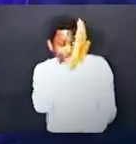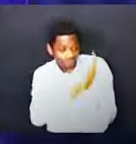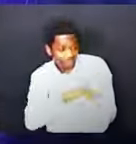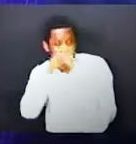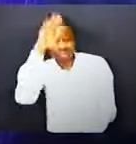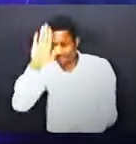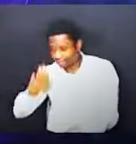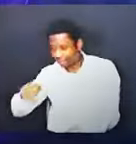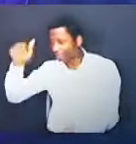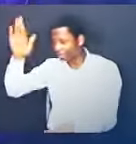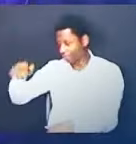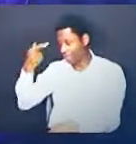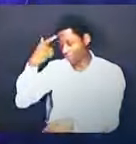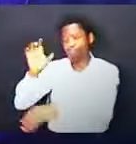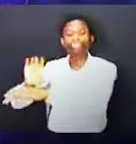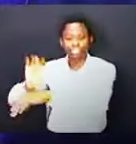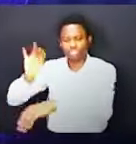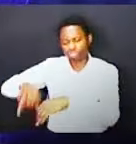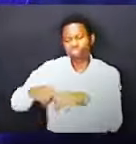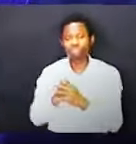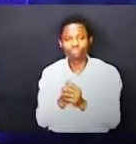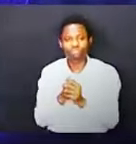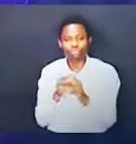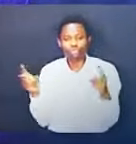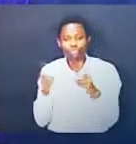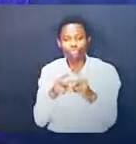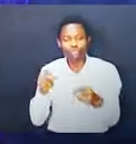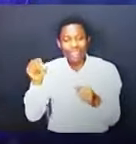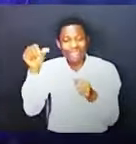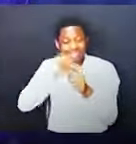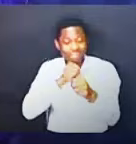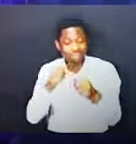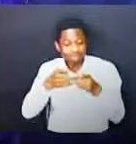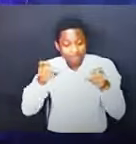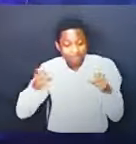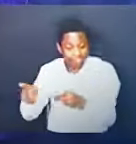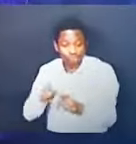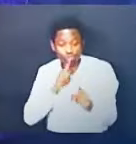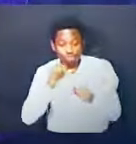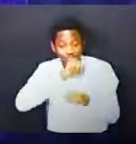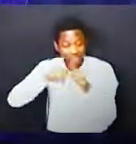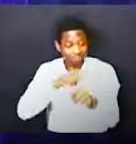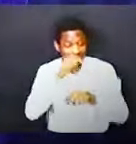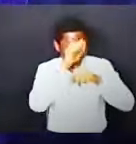church. So wherever you talk about the temple, then we are talking about the glory of God